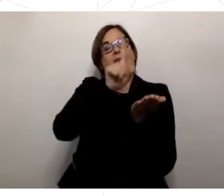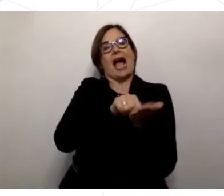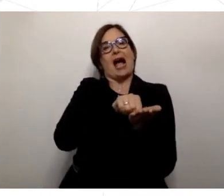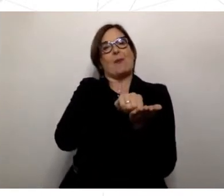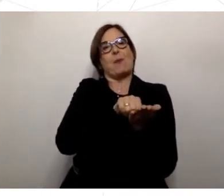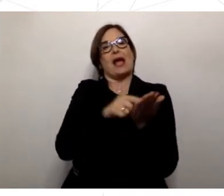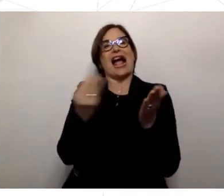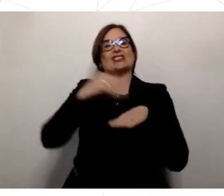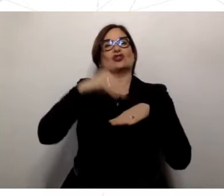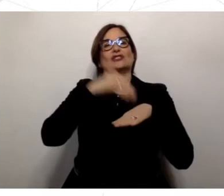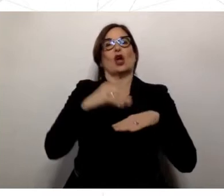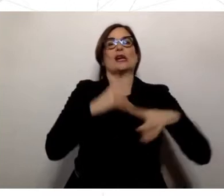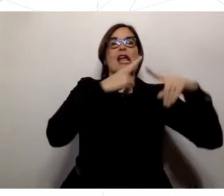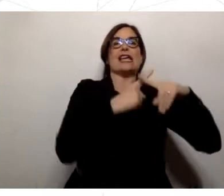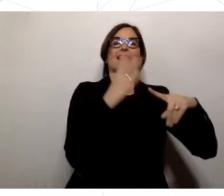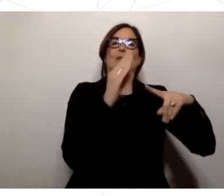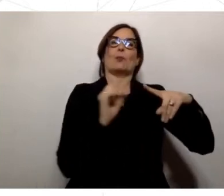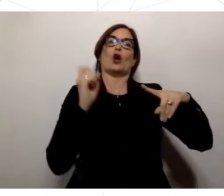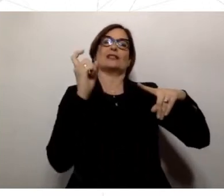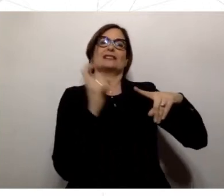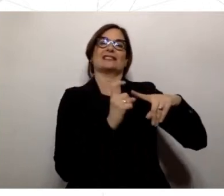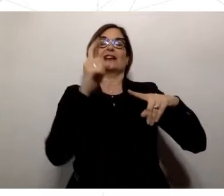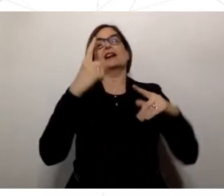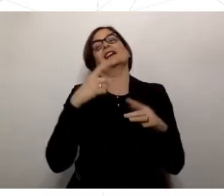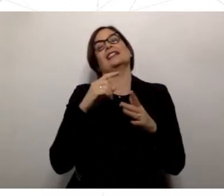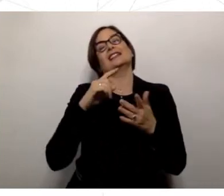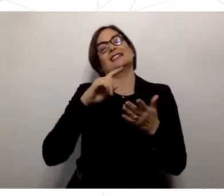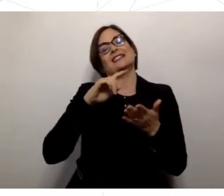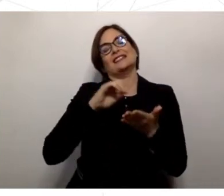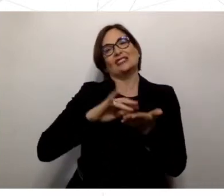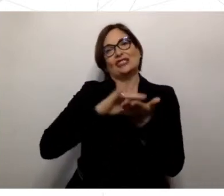digital Xbox accessories app that you see here on the screen.